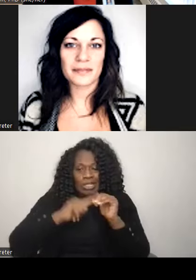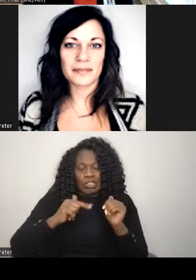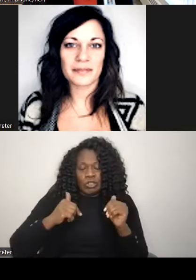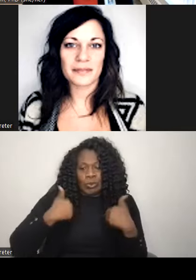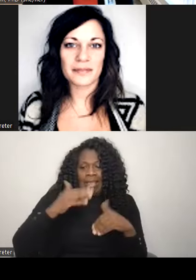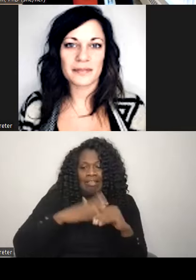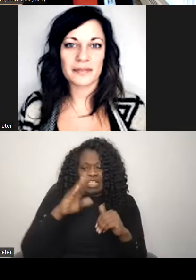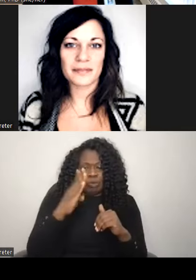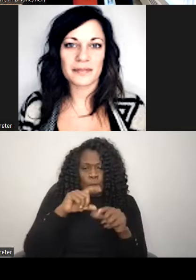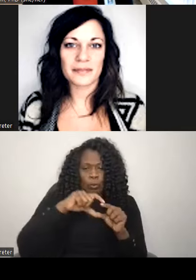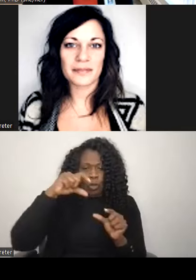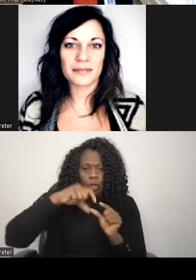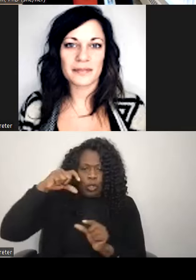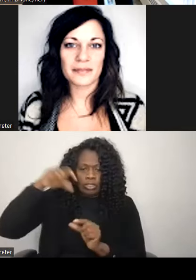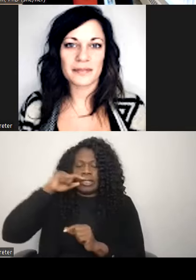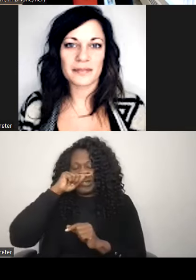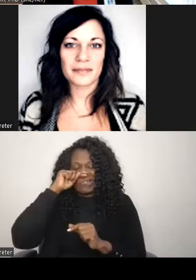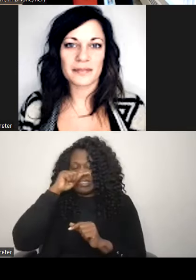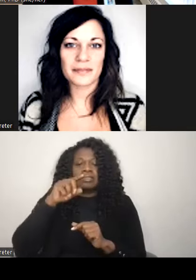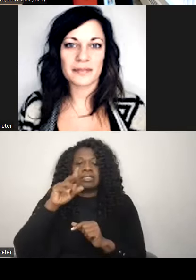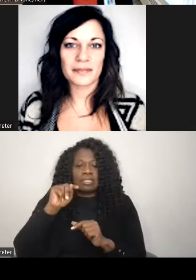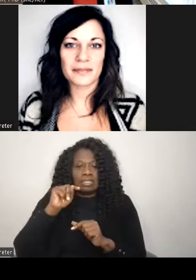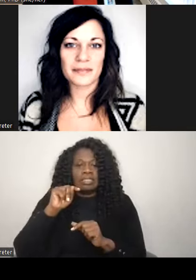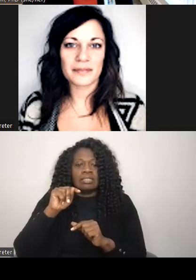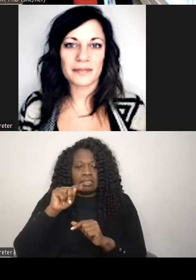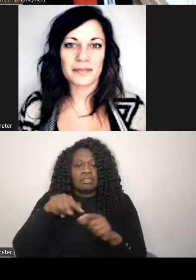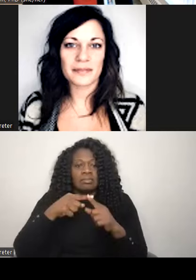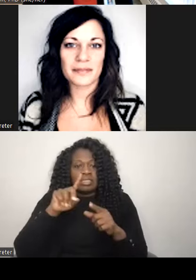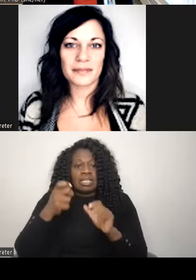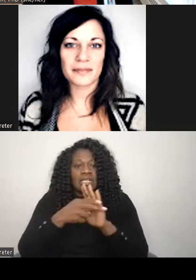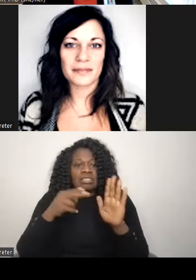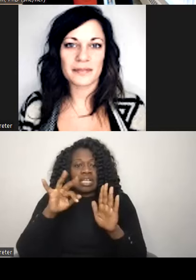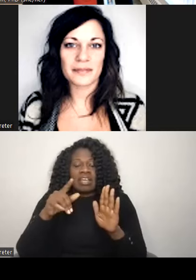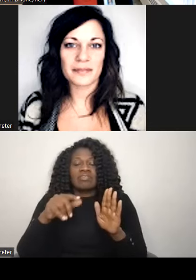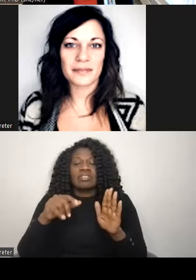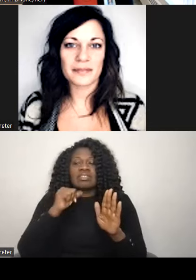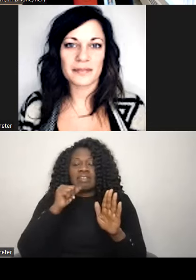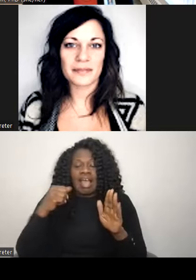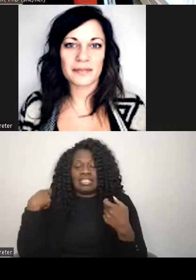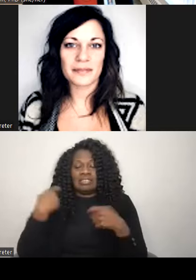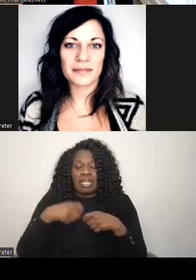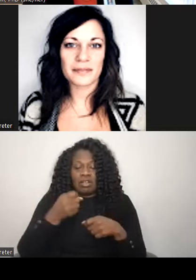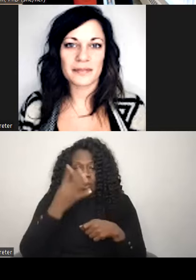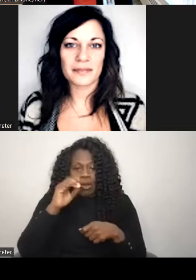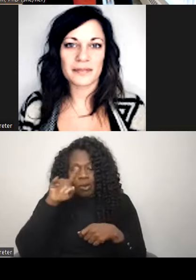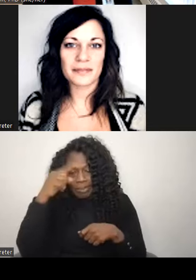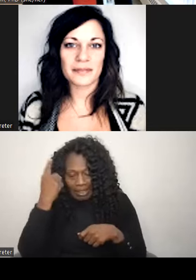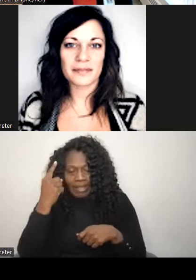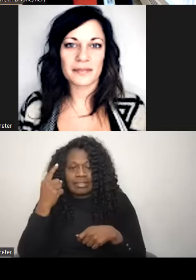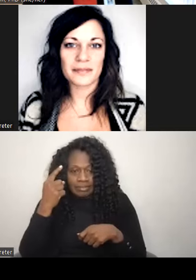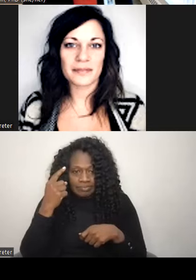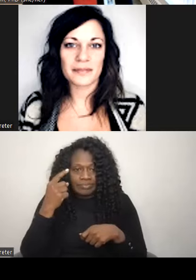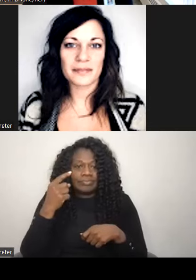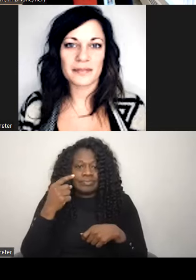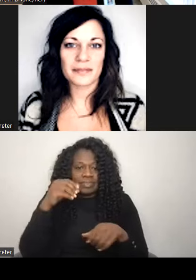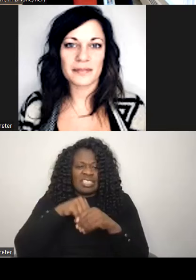bars. And you're also much more likely to be diagnosed if you are non-Hispanic, white, or Black, or African-American